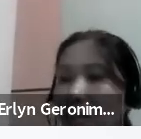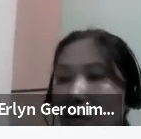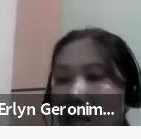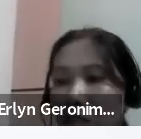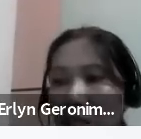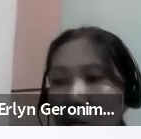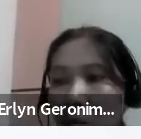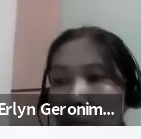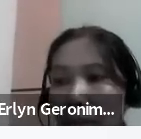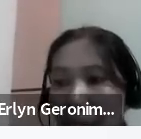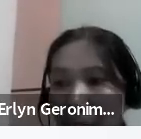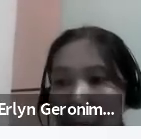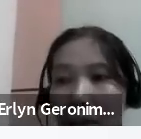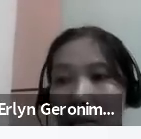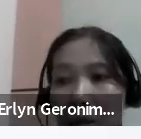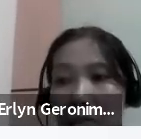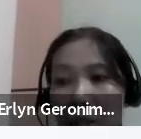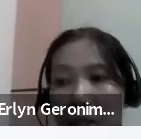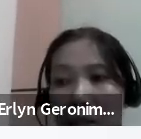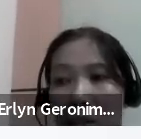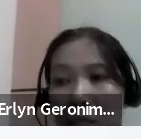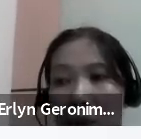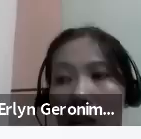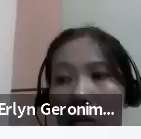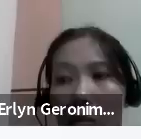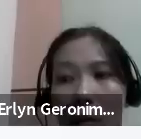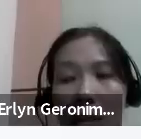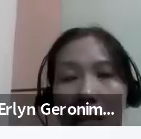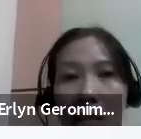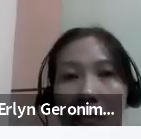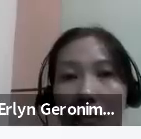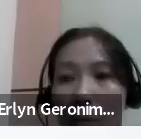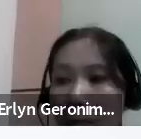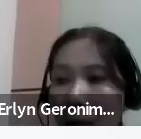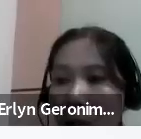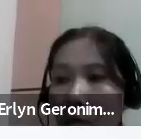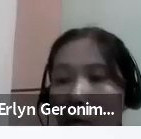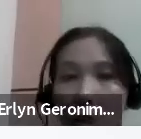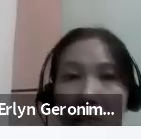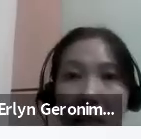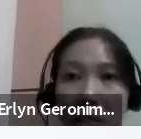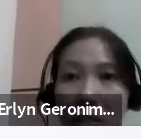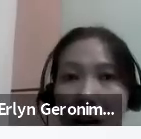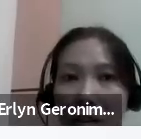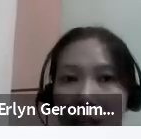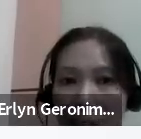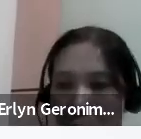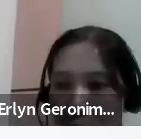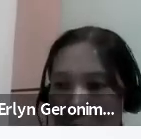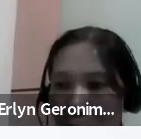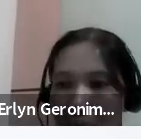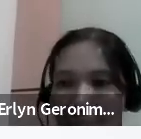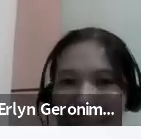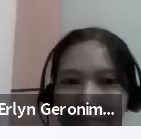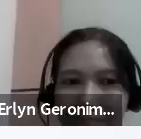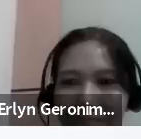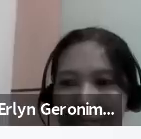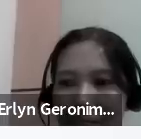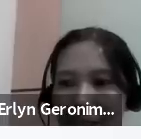Let us now listen to the flight path of success of our alumni from the Bachelor of Secondary